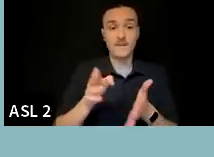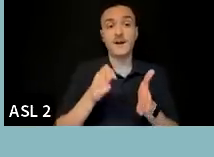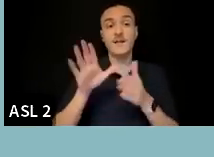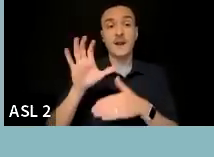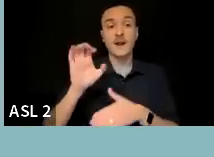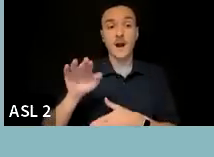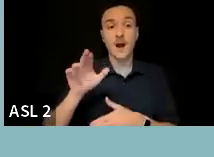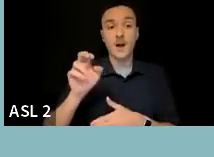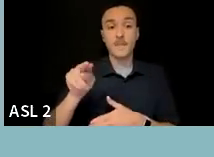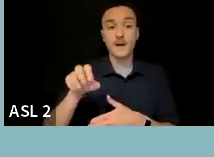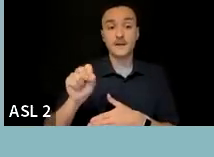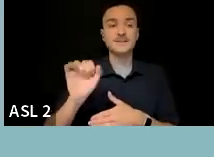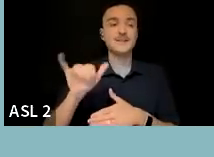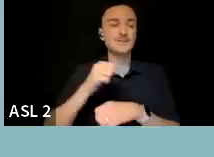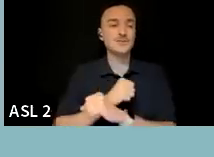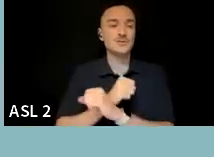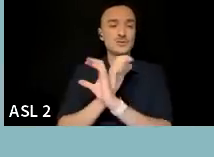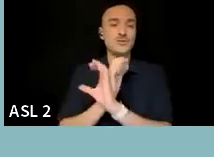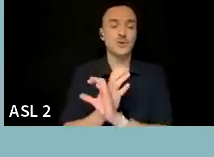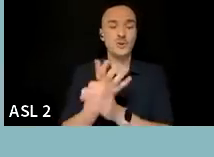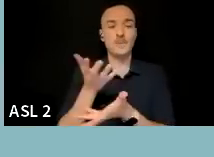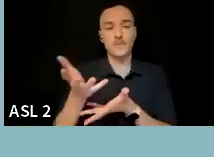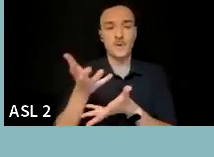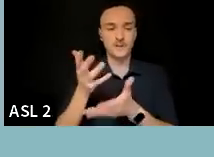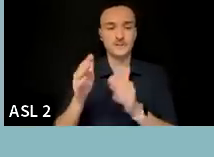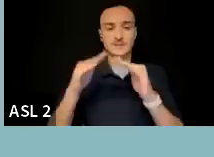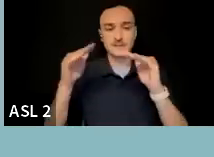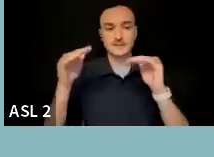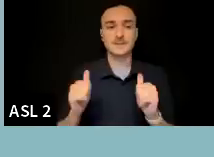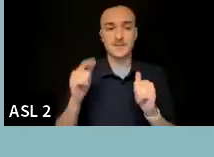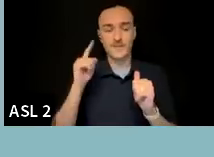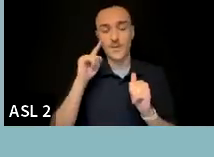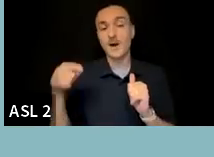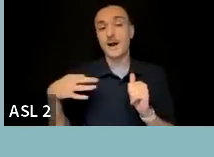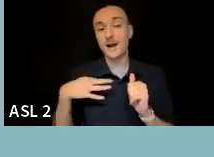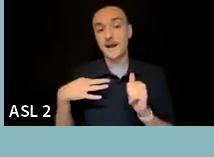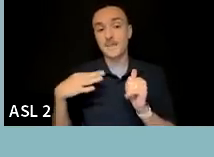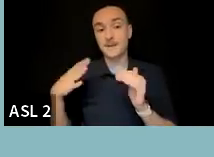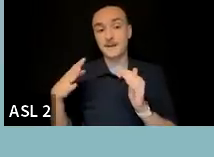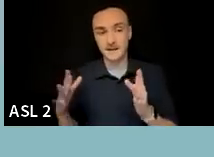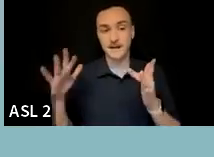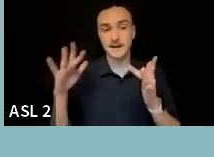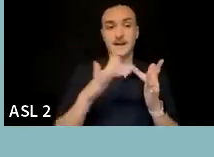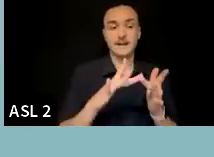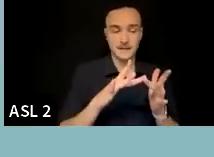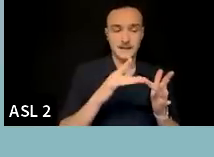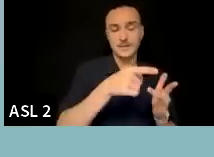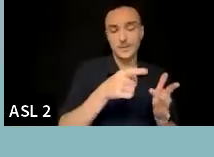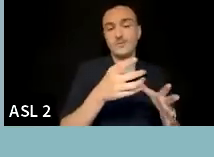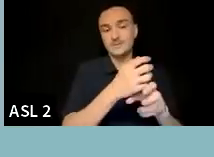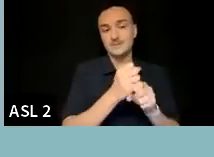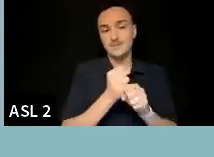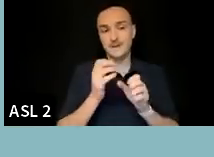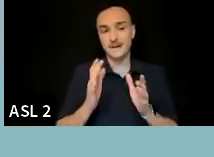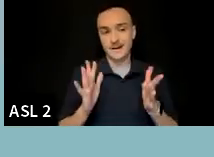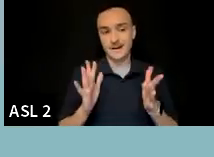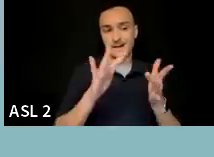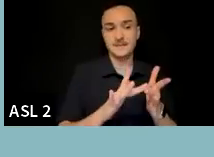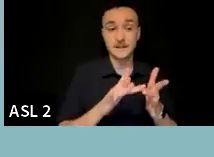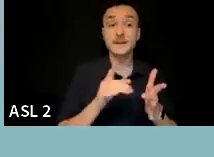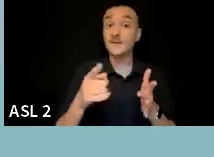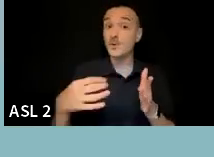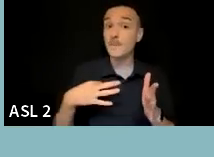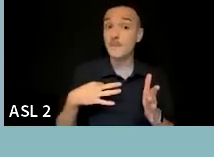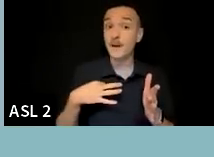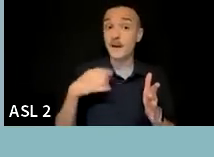exchange information with our applicants and recipients. And if you plan to apply to one of our small business opportunities, you'll also need to register